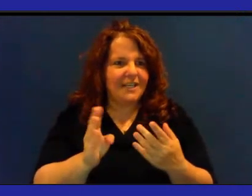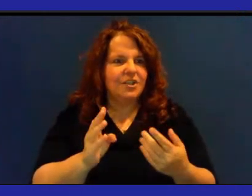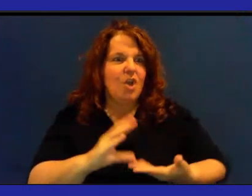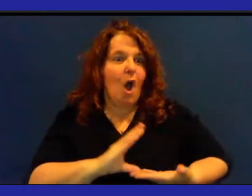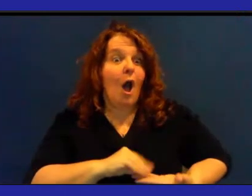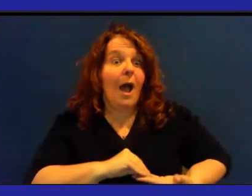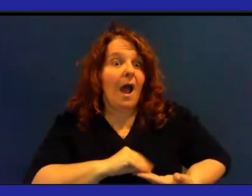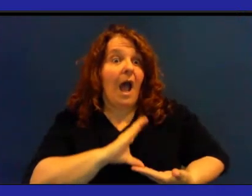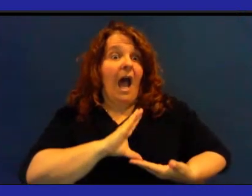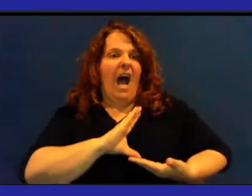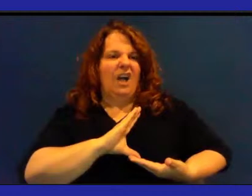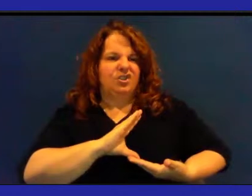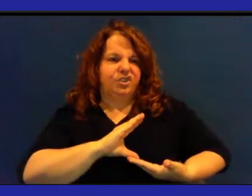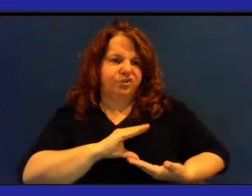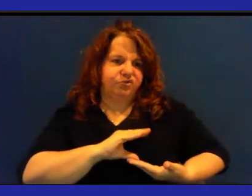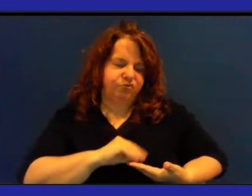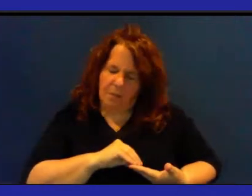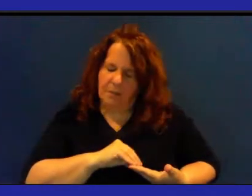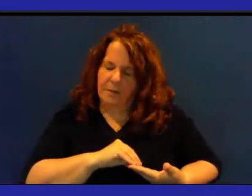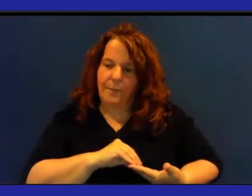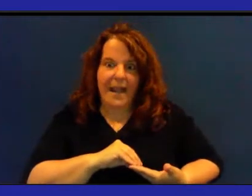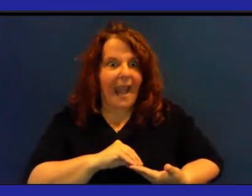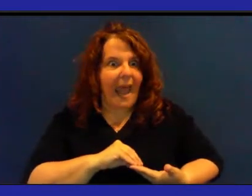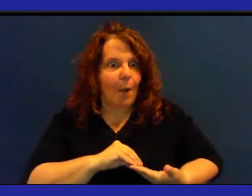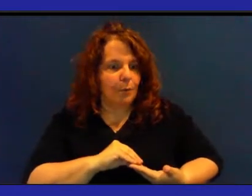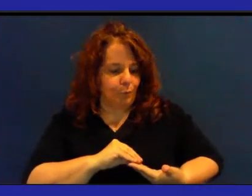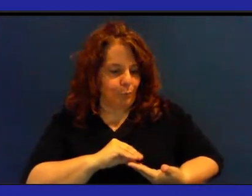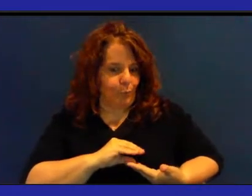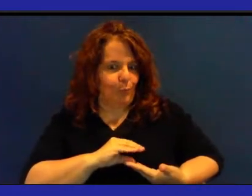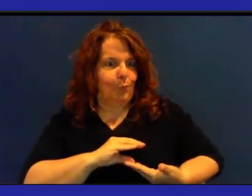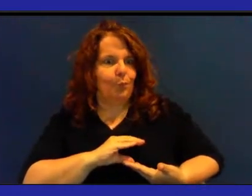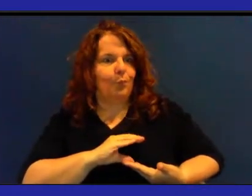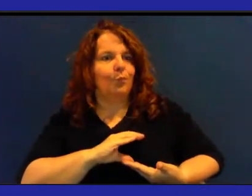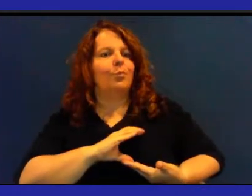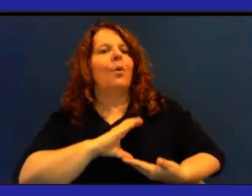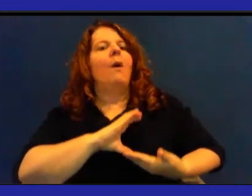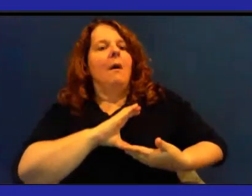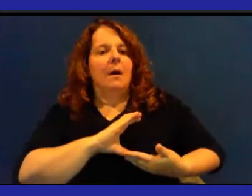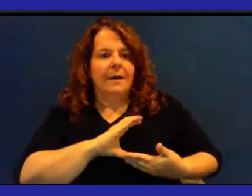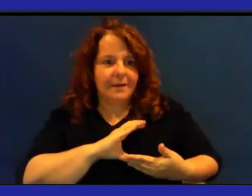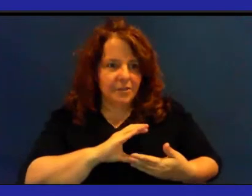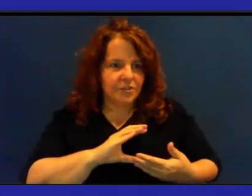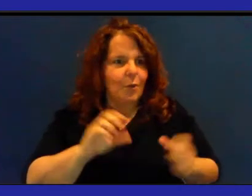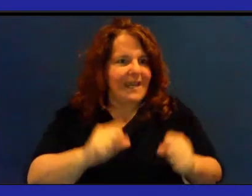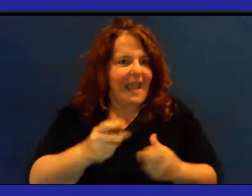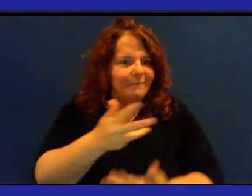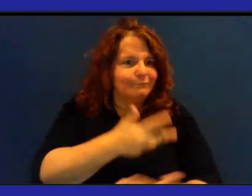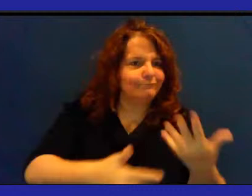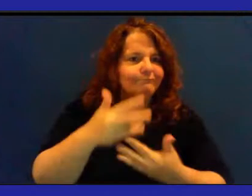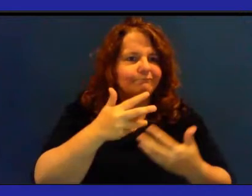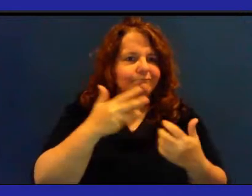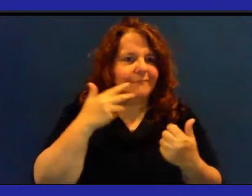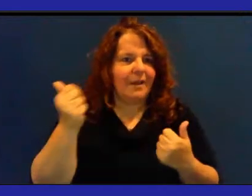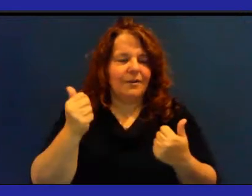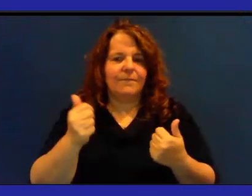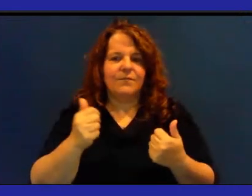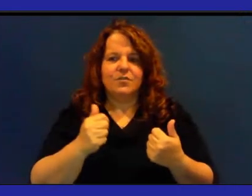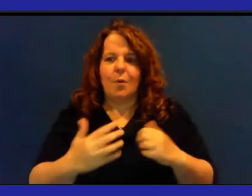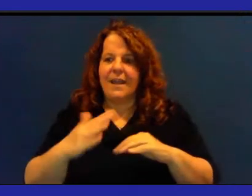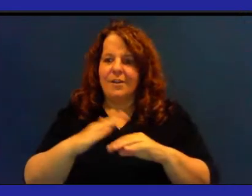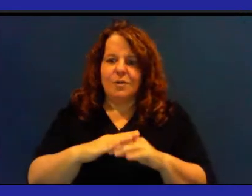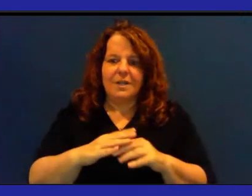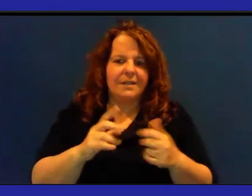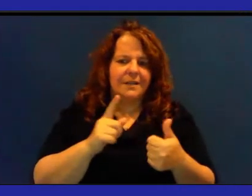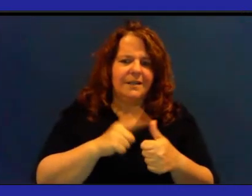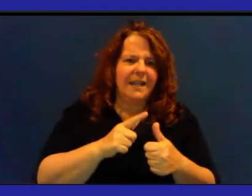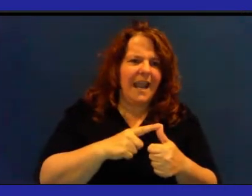best to patients and families that they interact with. And right, all the extra stuff that we're doing around Plaintree